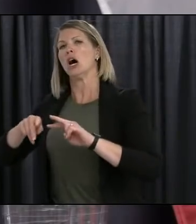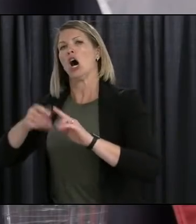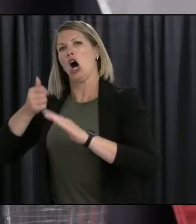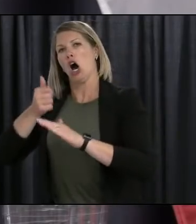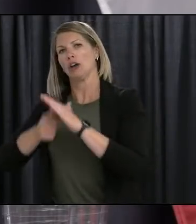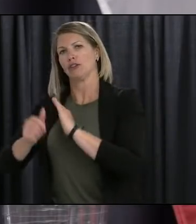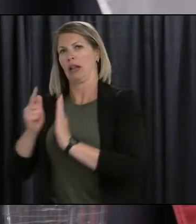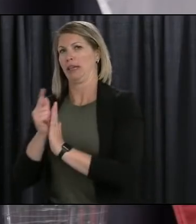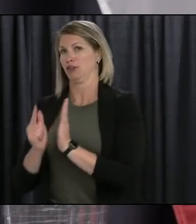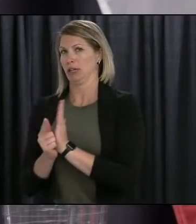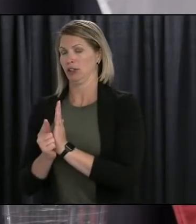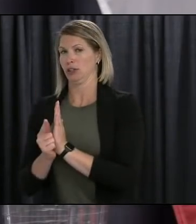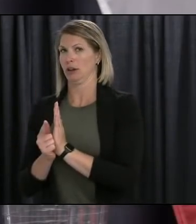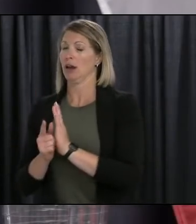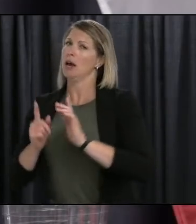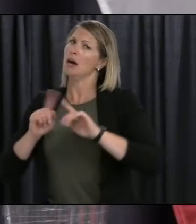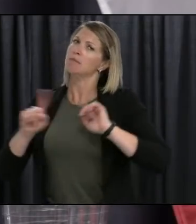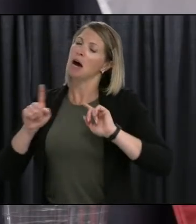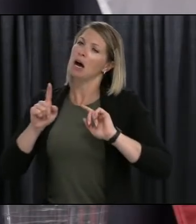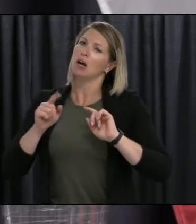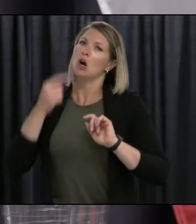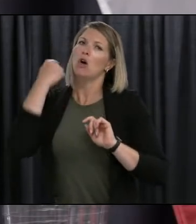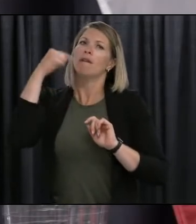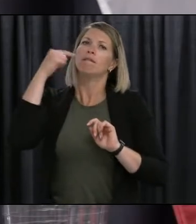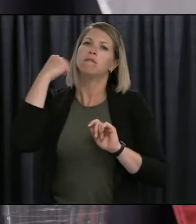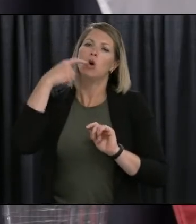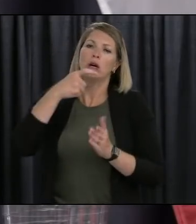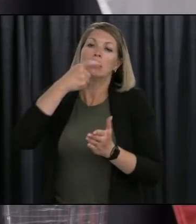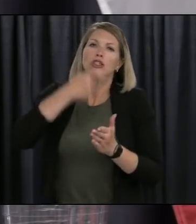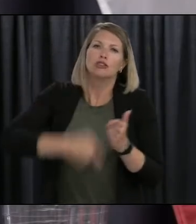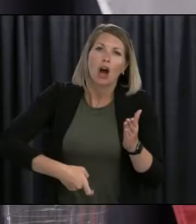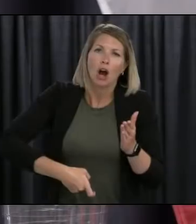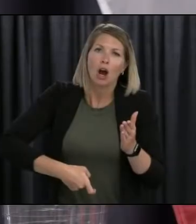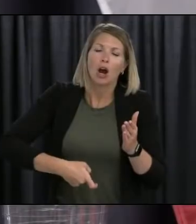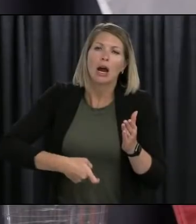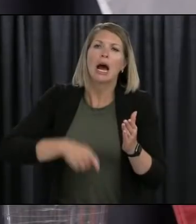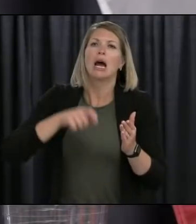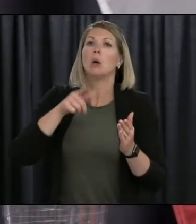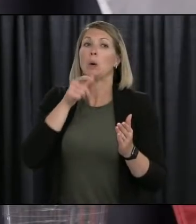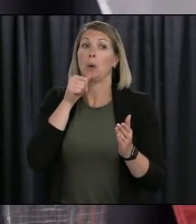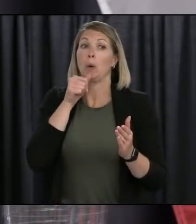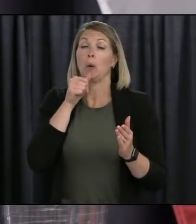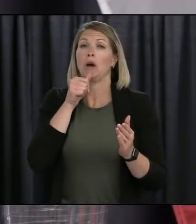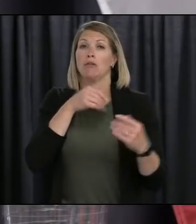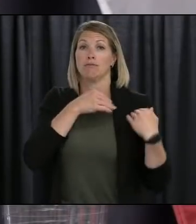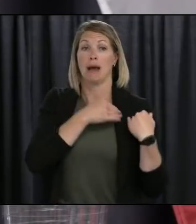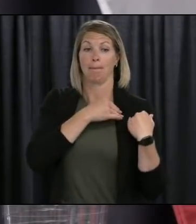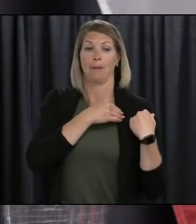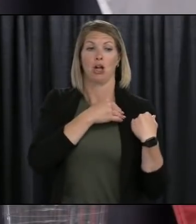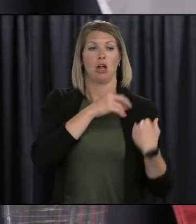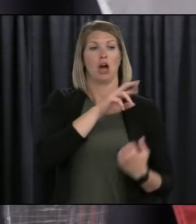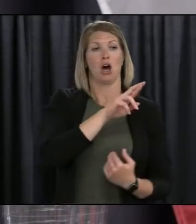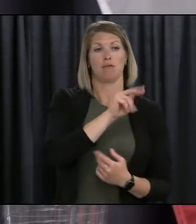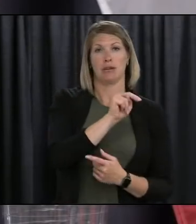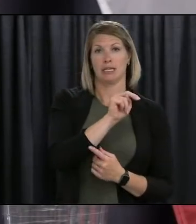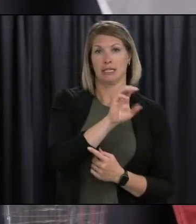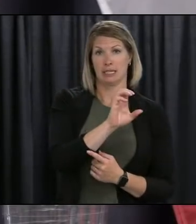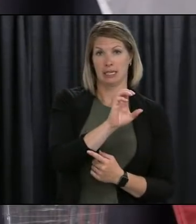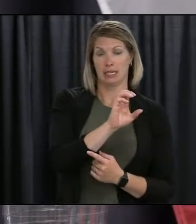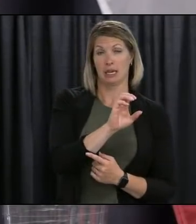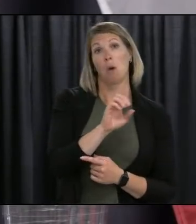orders, the summary offence tickets can only be issued in this province by either the Royal Newfoundland Constabulary or